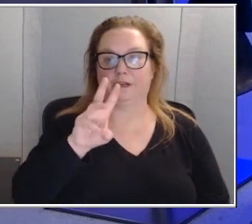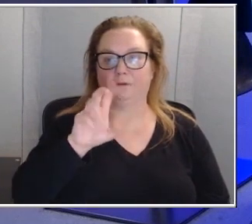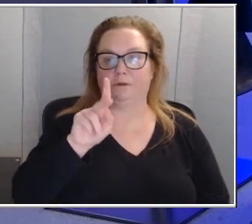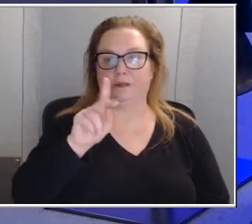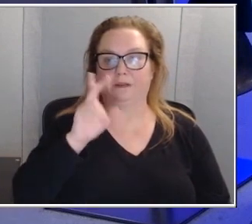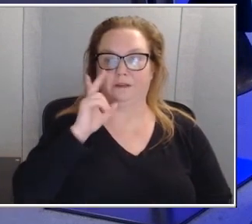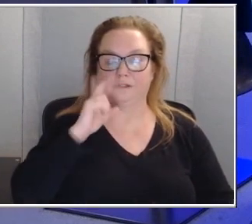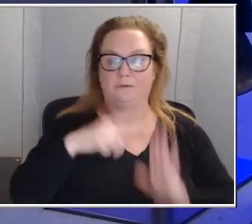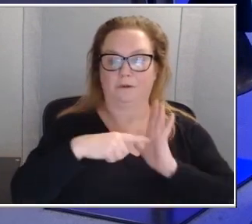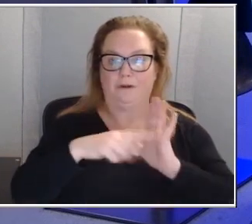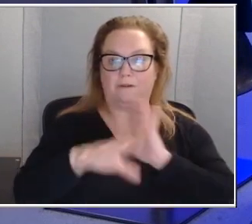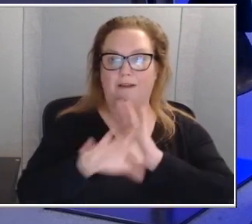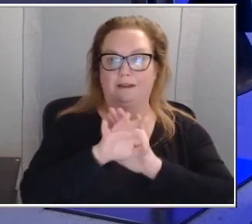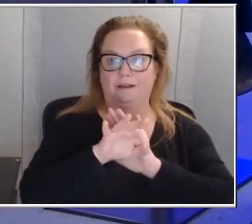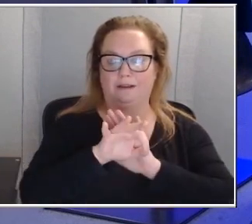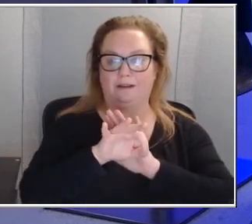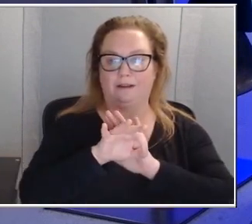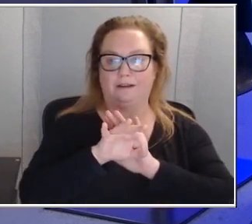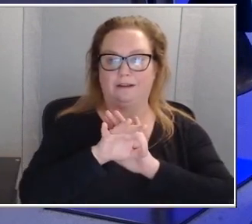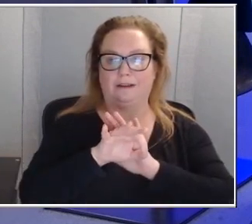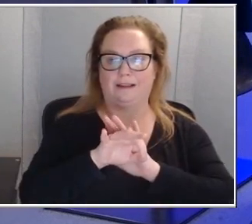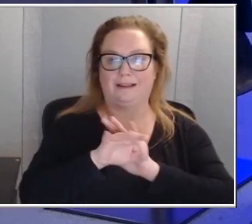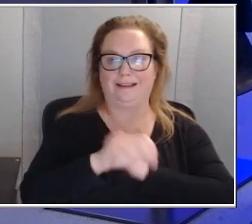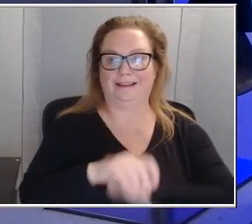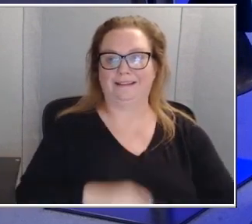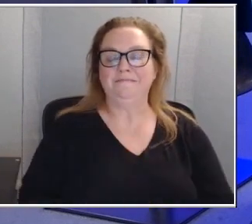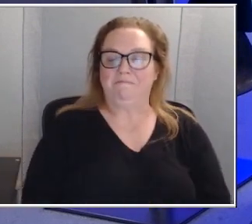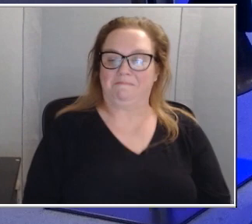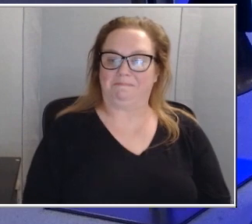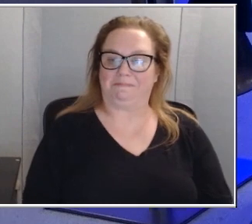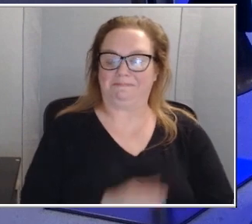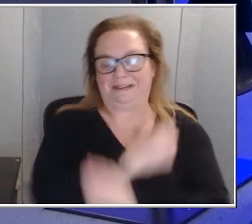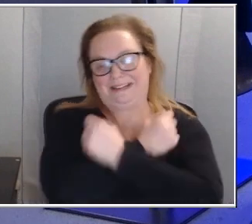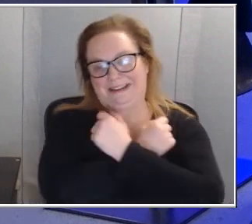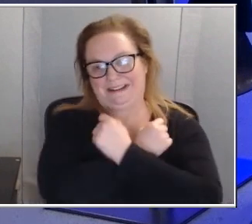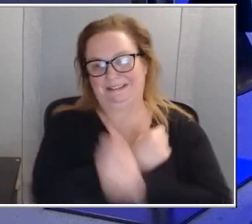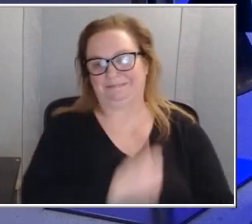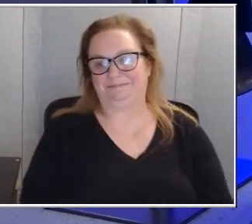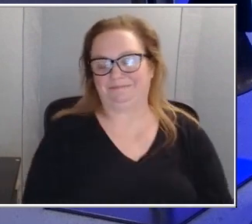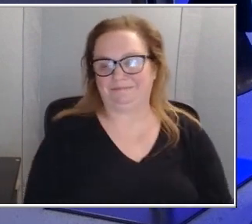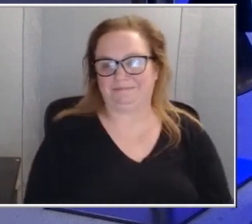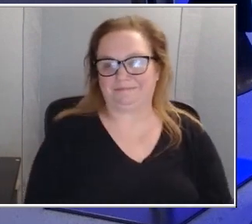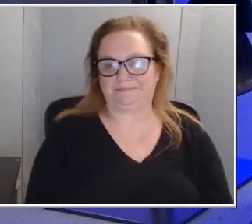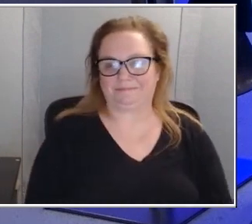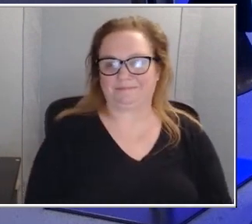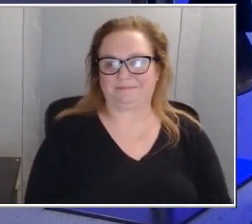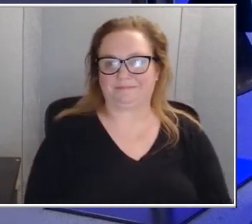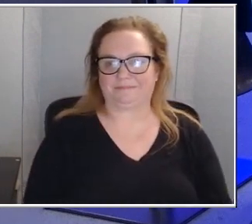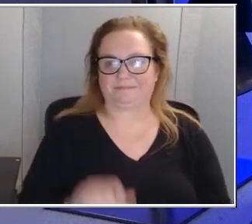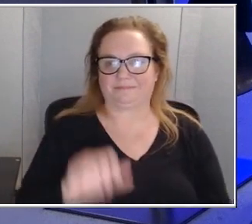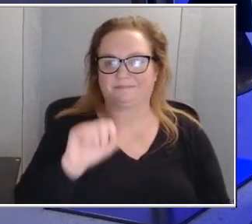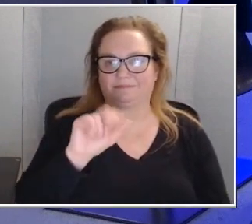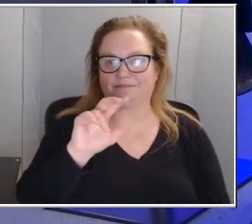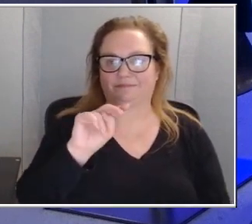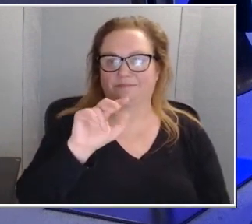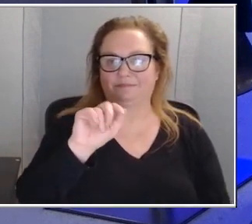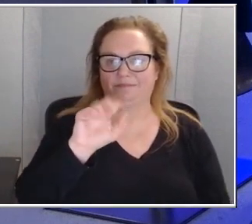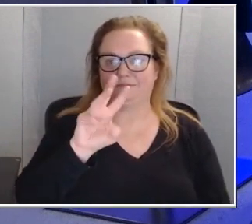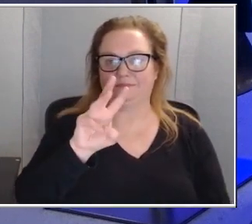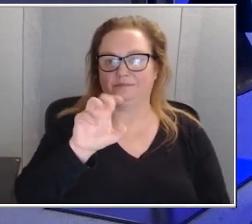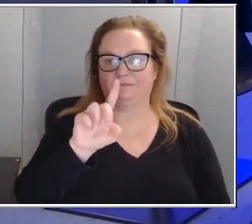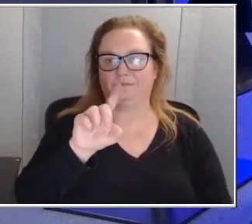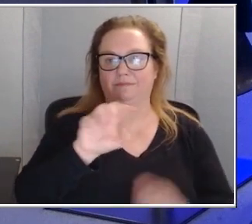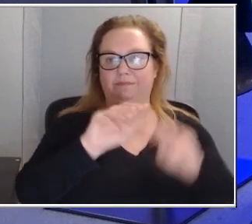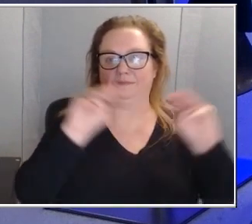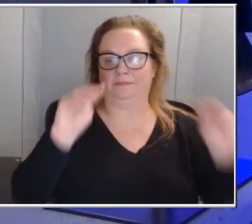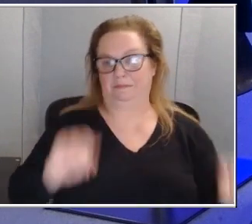Jill? Hey, I got to hug this guy. I haven't seen him in a while. I know. Thank you. So Anna Woods, who is the museum